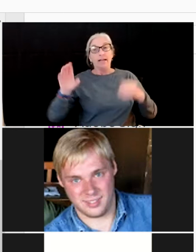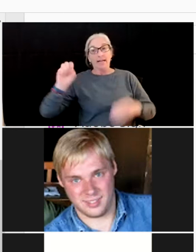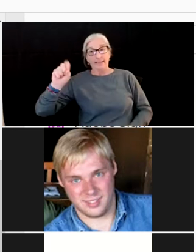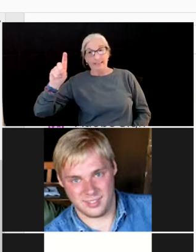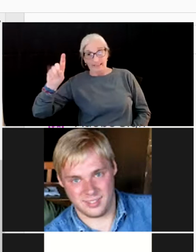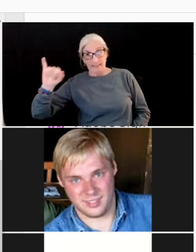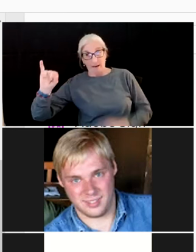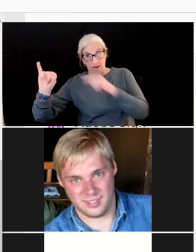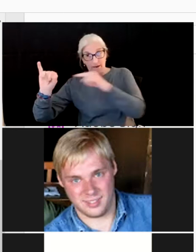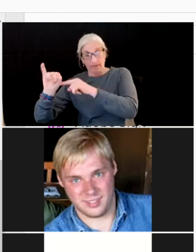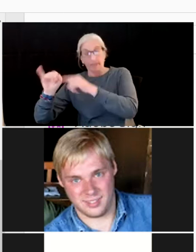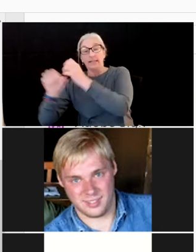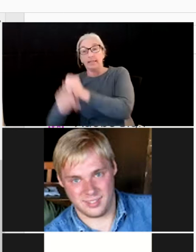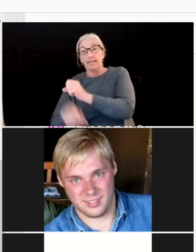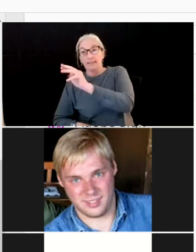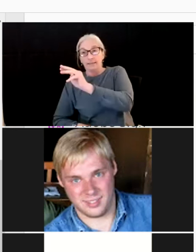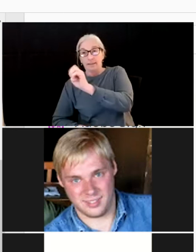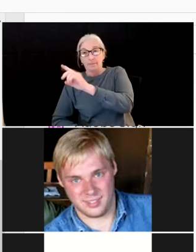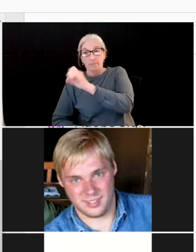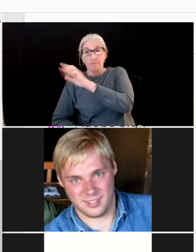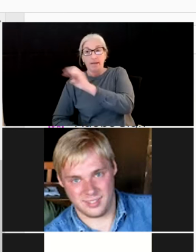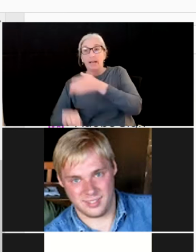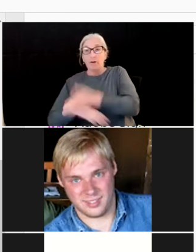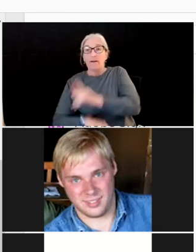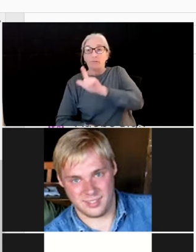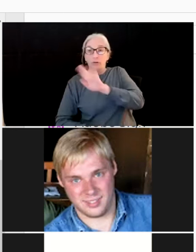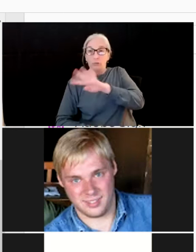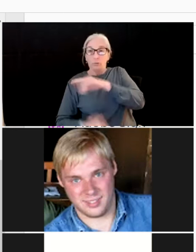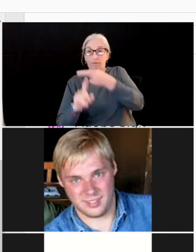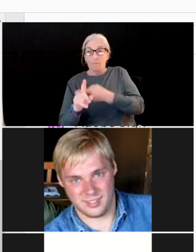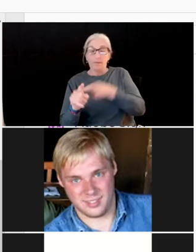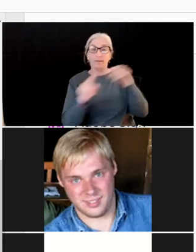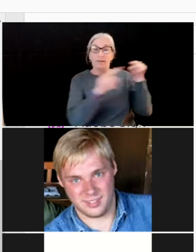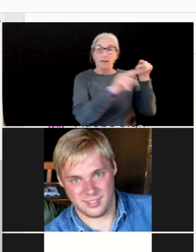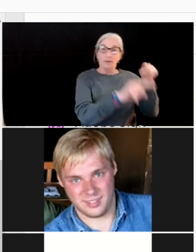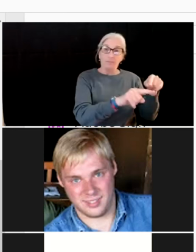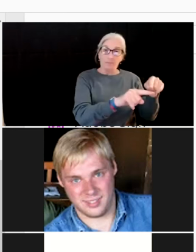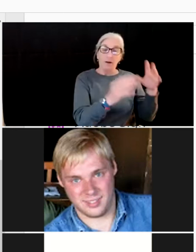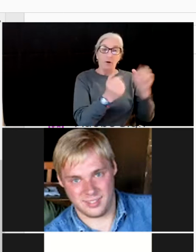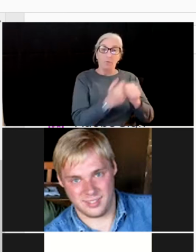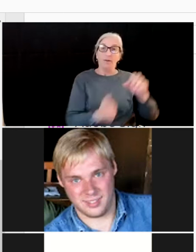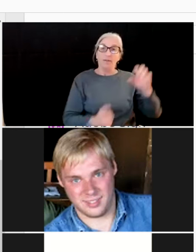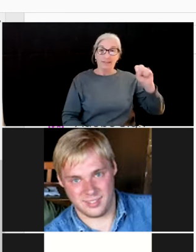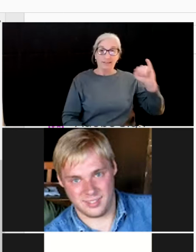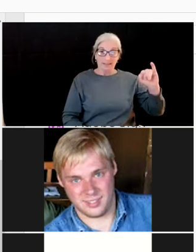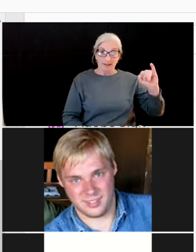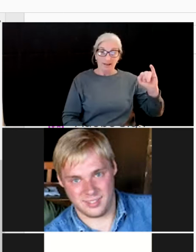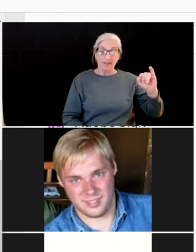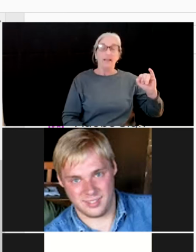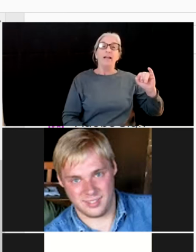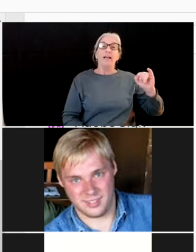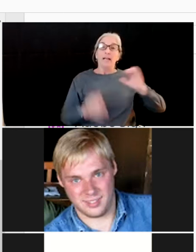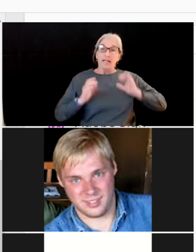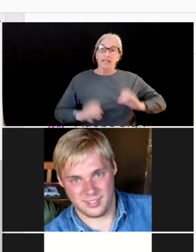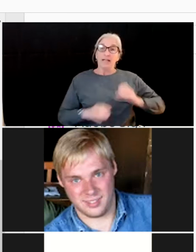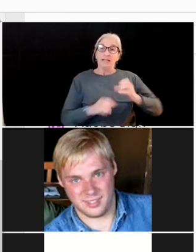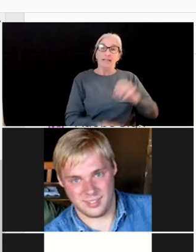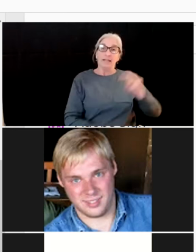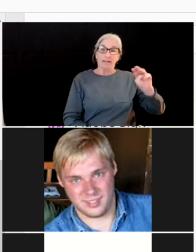Medicaid through the Virginia Department of Social Services. All right. So if somebody meets all their